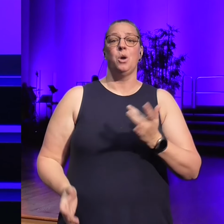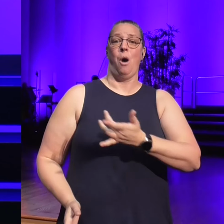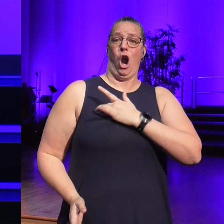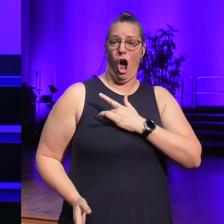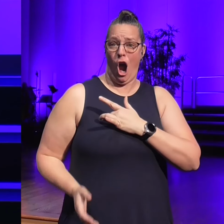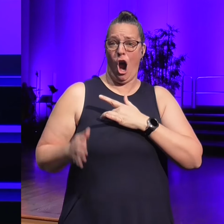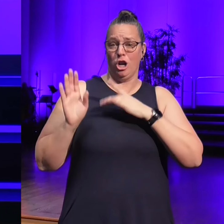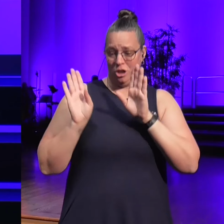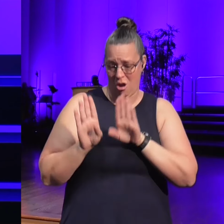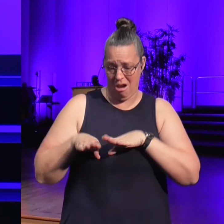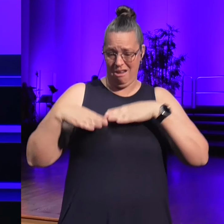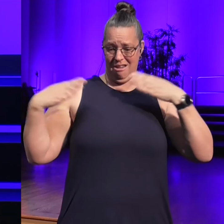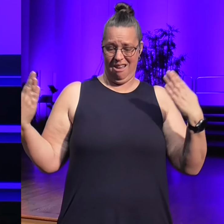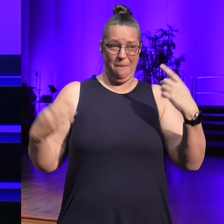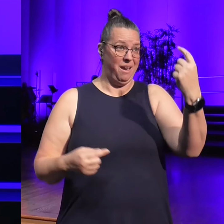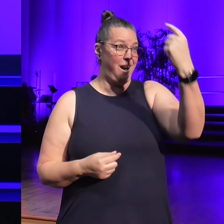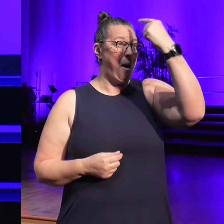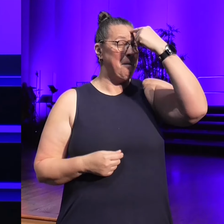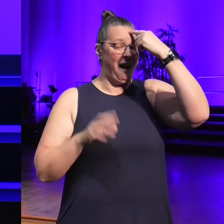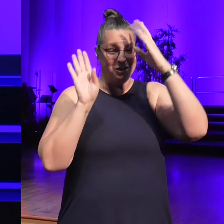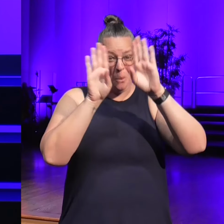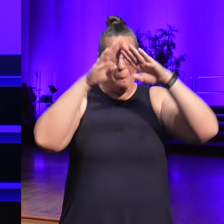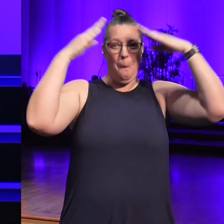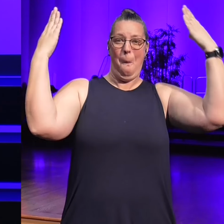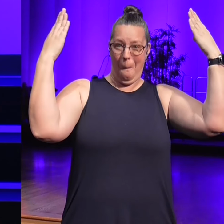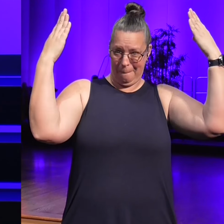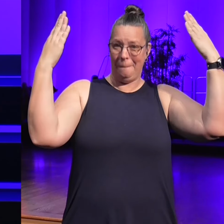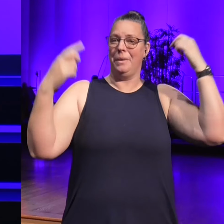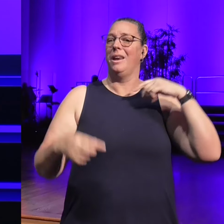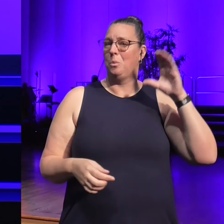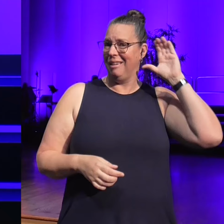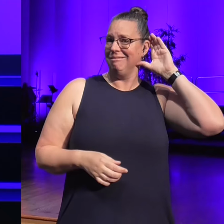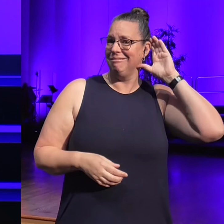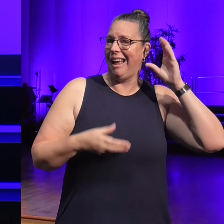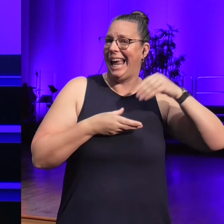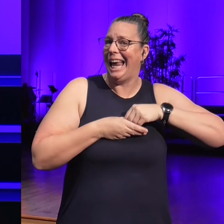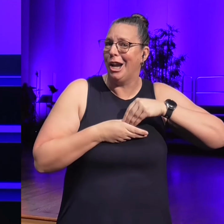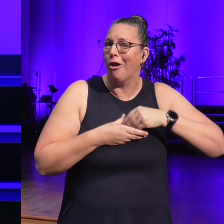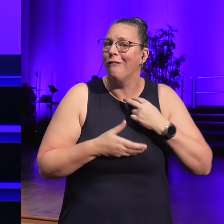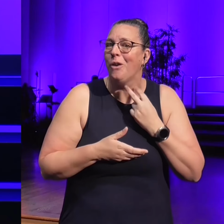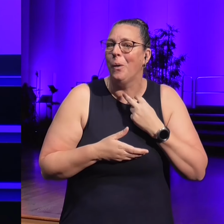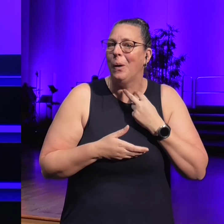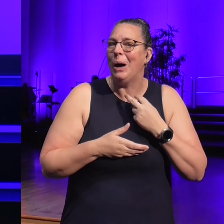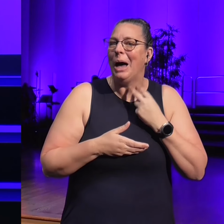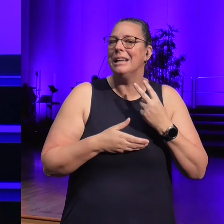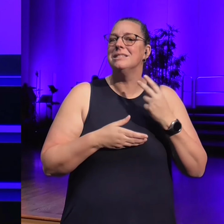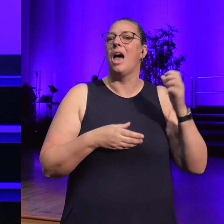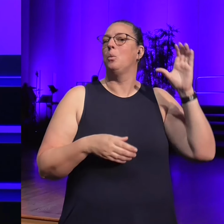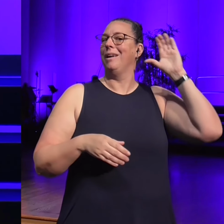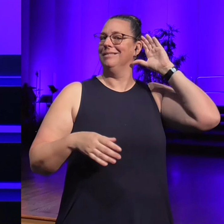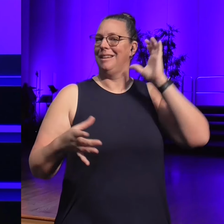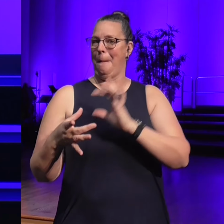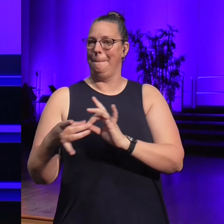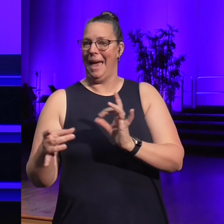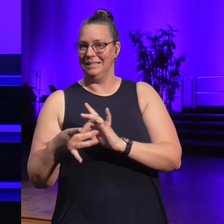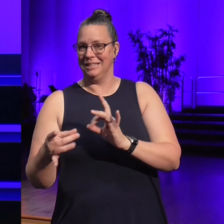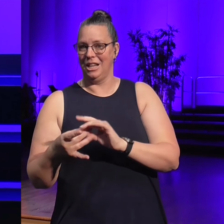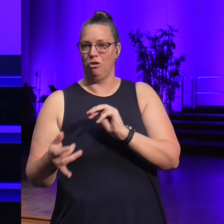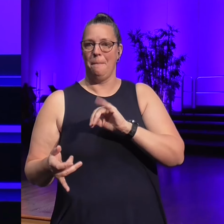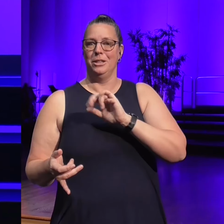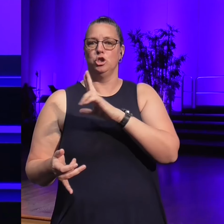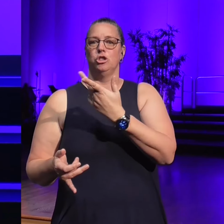at the top. We open our minds, and we listen again to that inner voice. And I ask that we listen to the message of Dr. Michelle